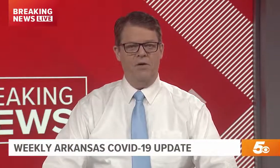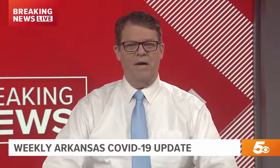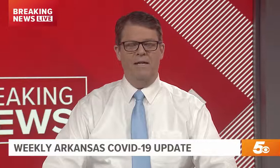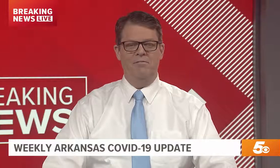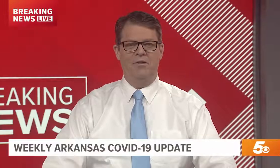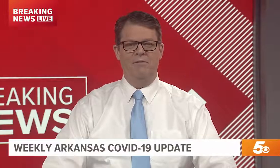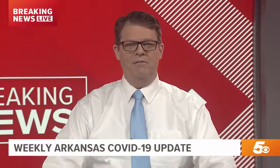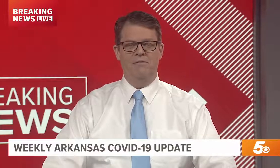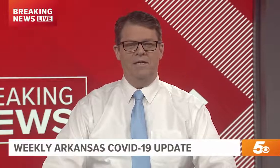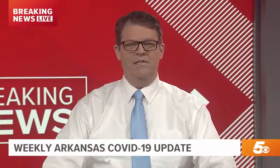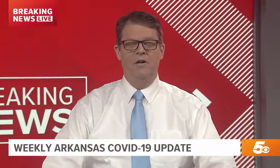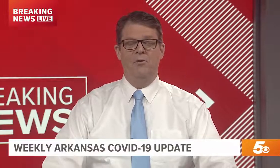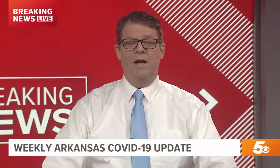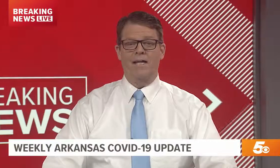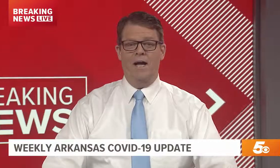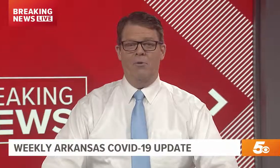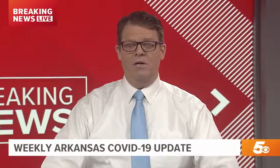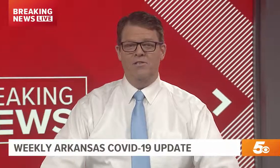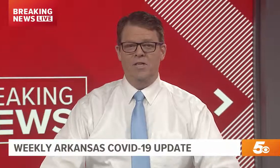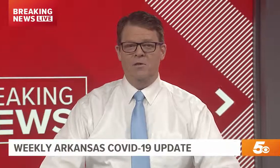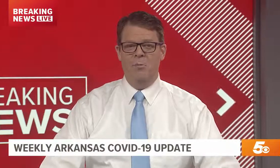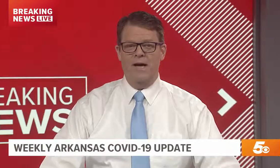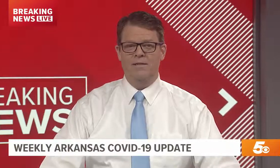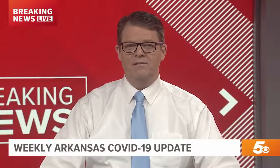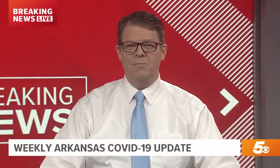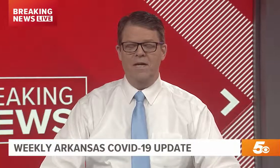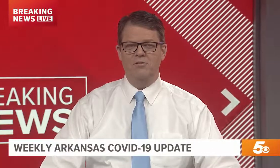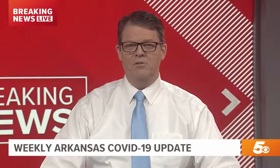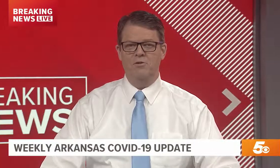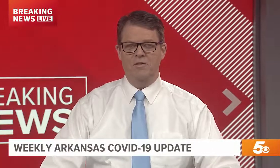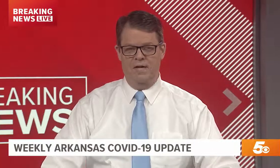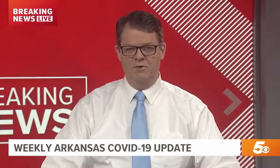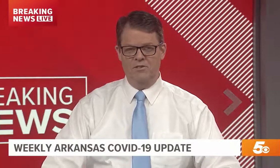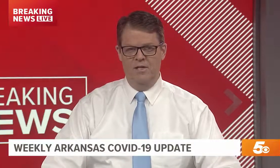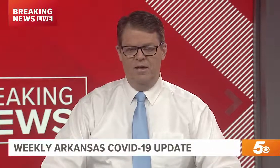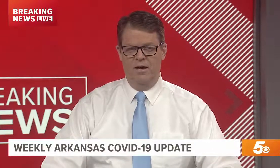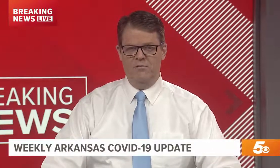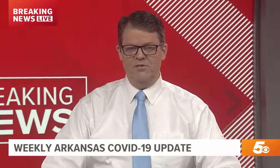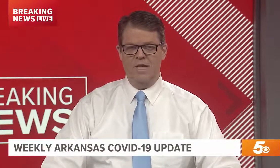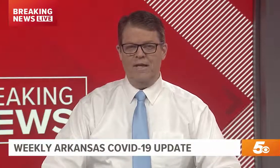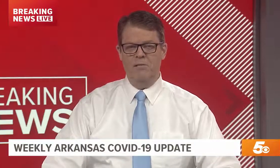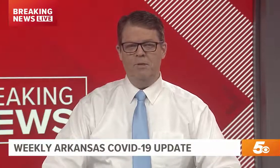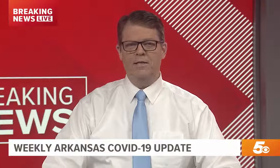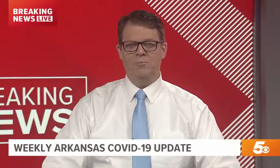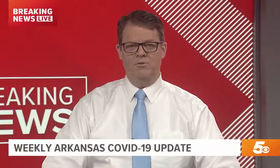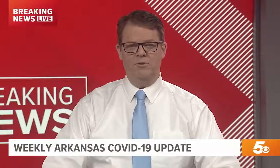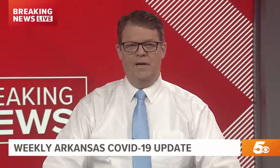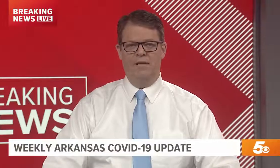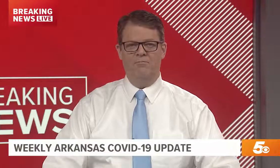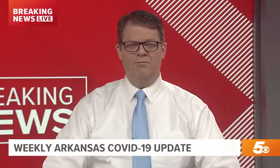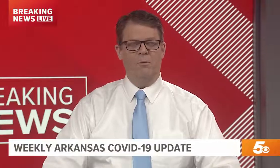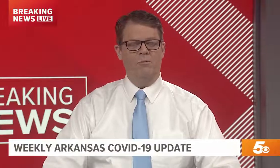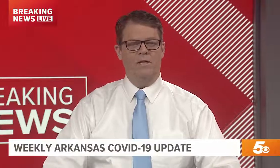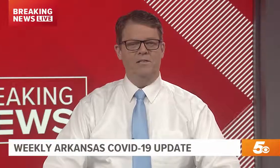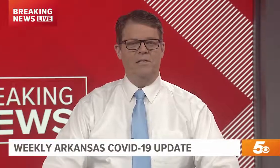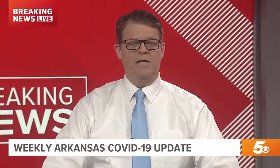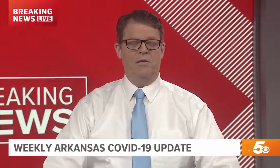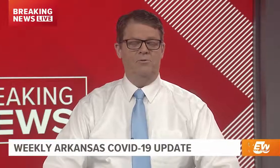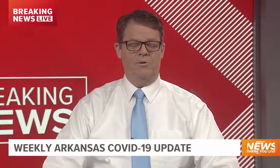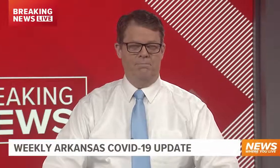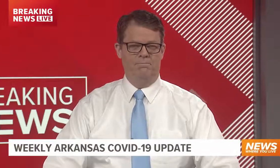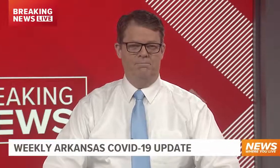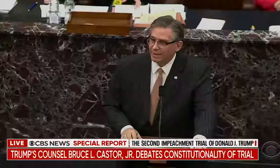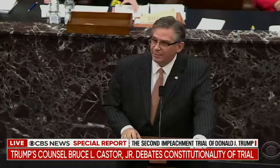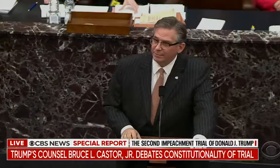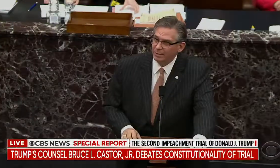at 4 and at 5 and 6. Right now, we're going to send you back to CBS News coverage of the second impeachment trial of former President